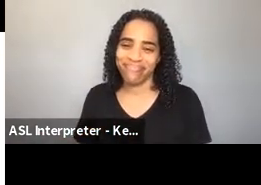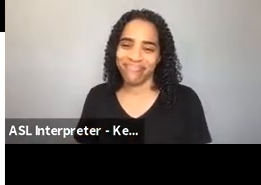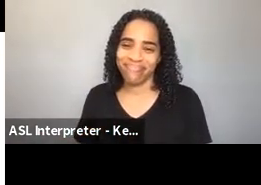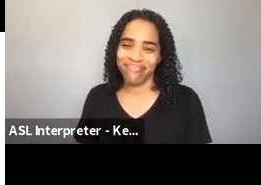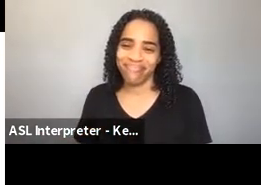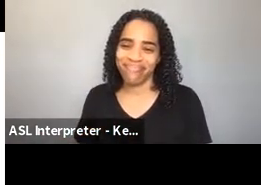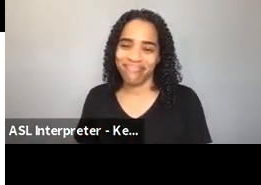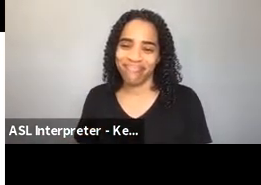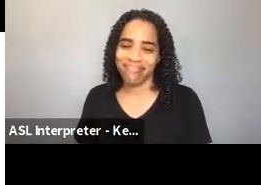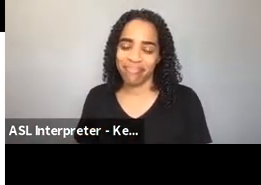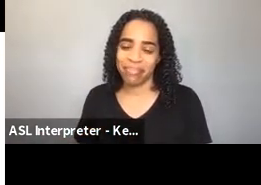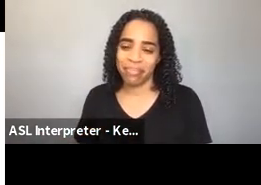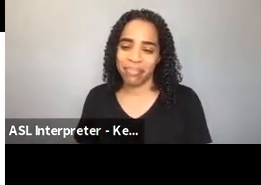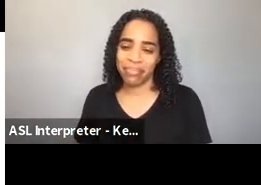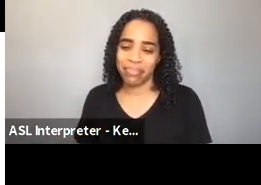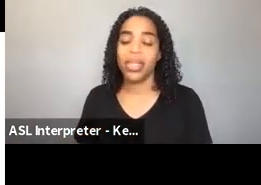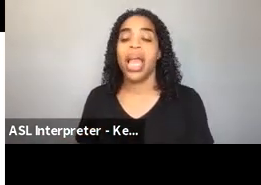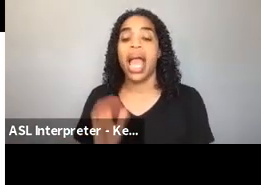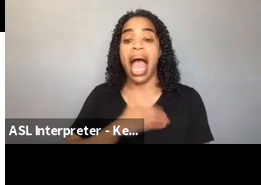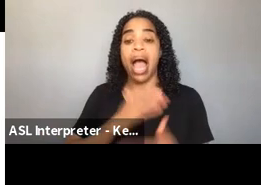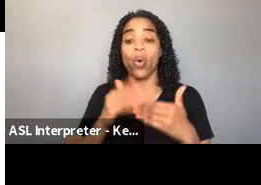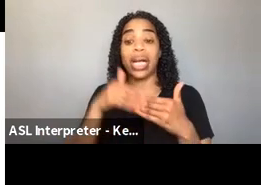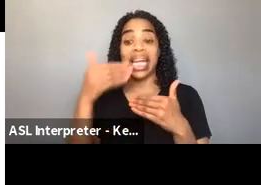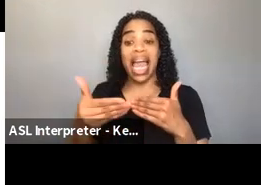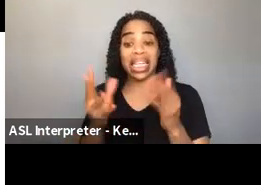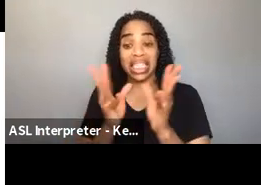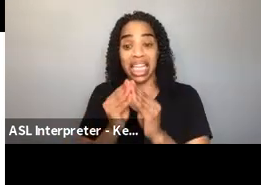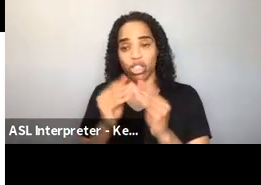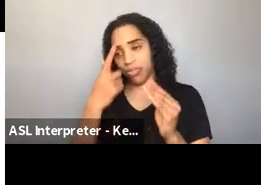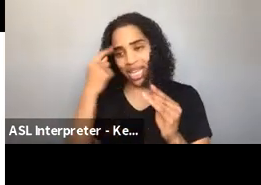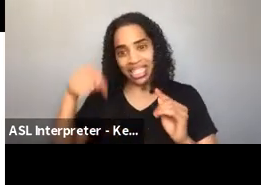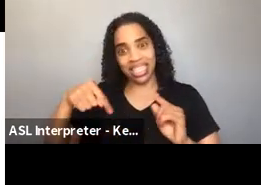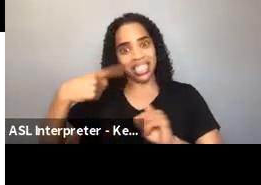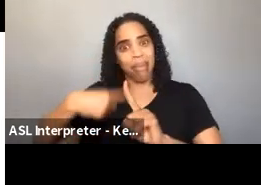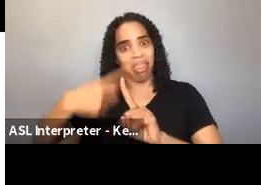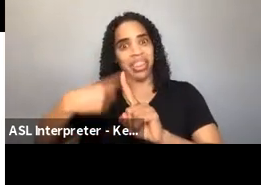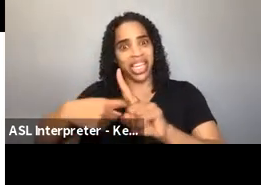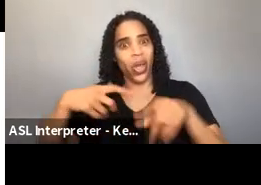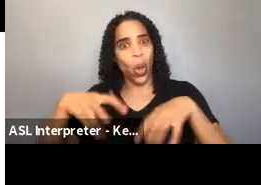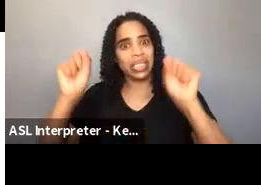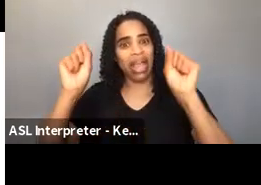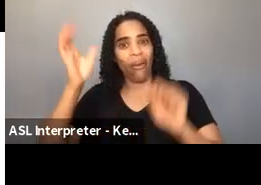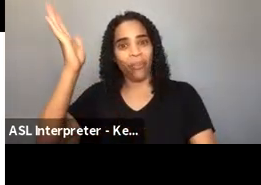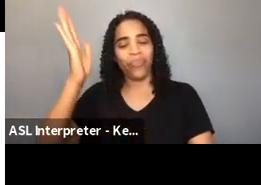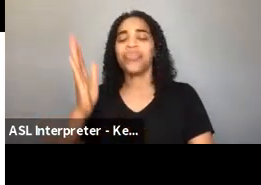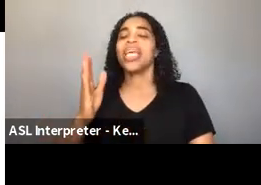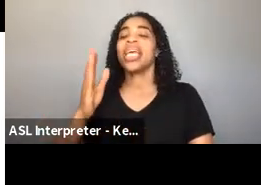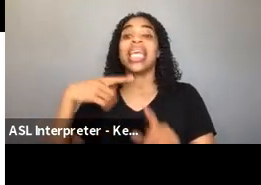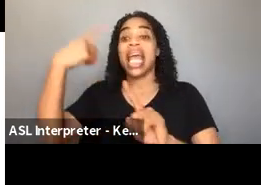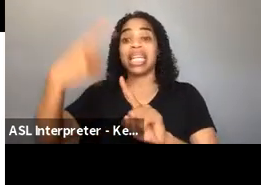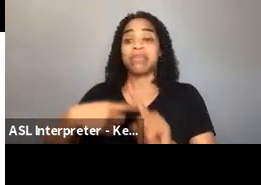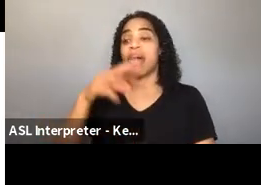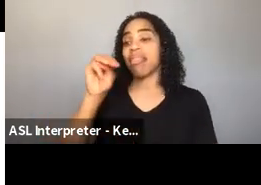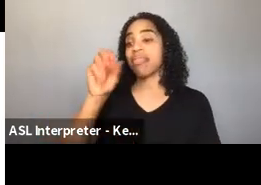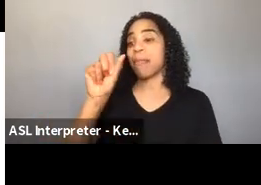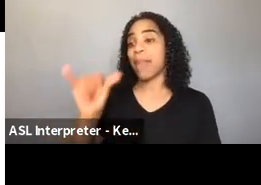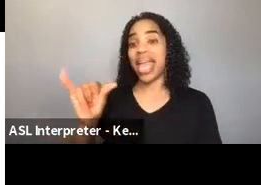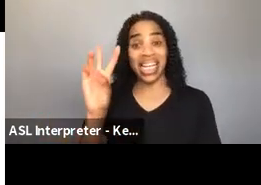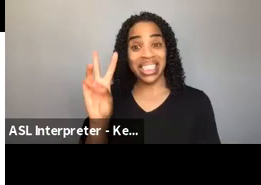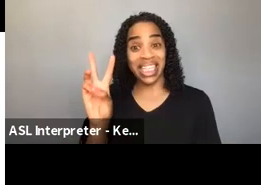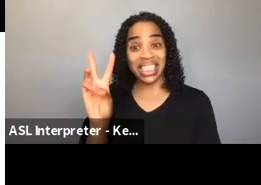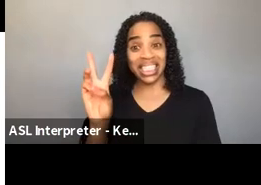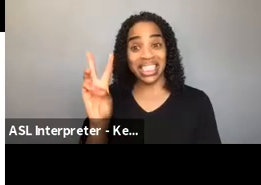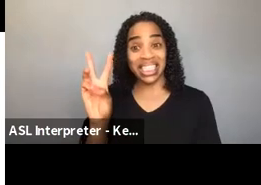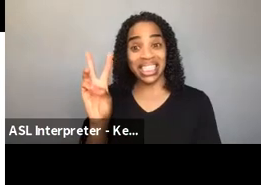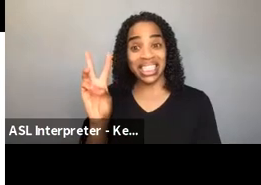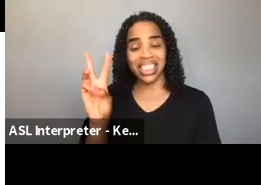We do have a next session. We do these monthly. So on May 6th, we will be having